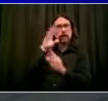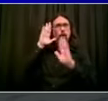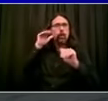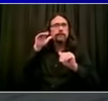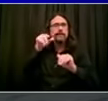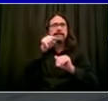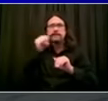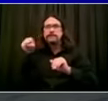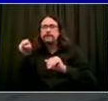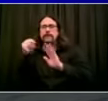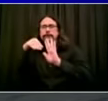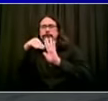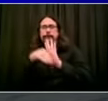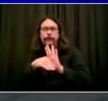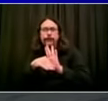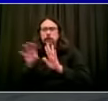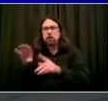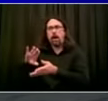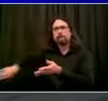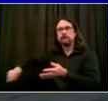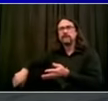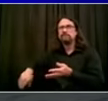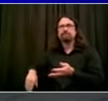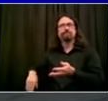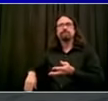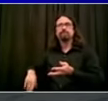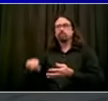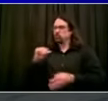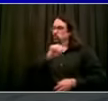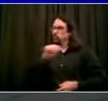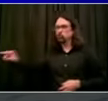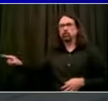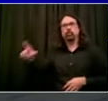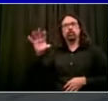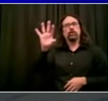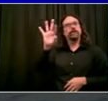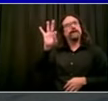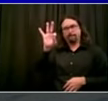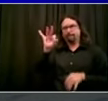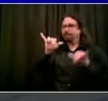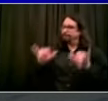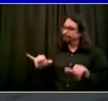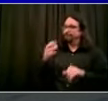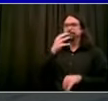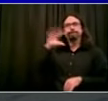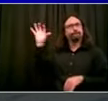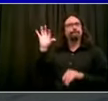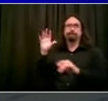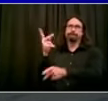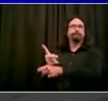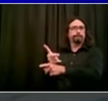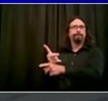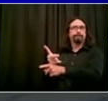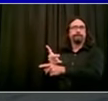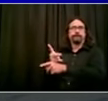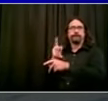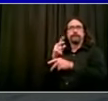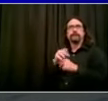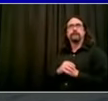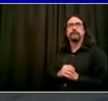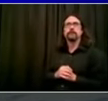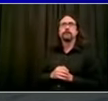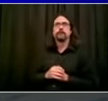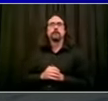code 11375 in Forest Hills, Queens, because we've seen a rise in the positivity level there. Now,